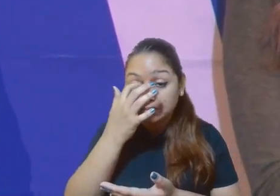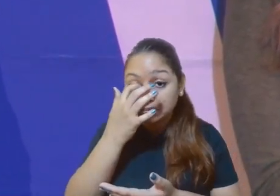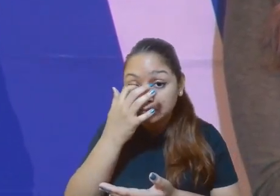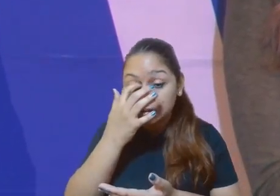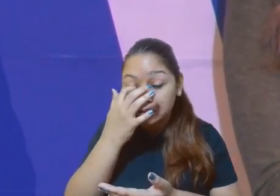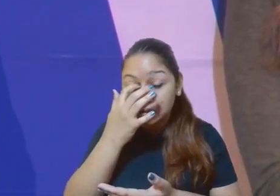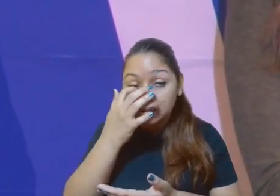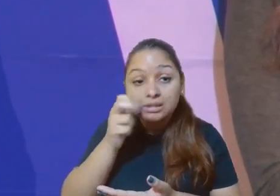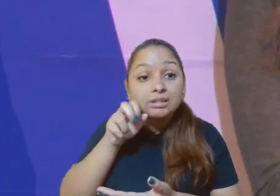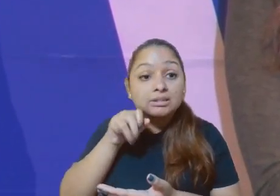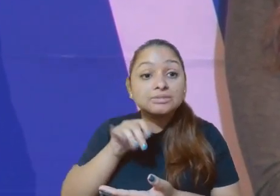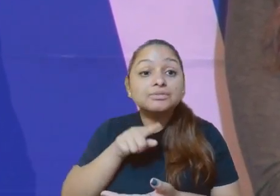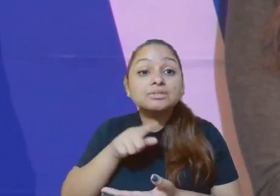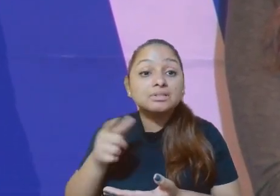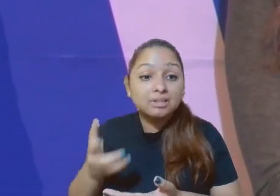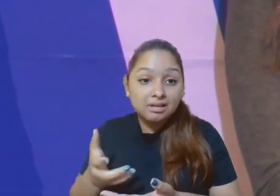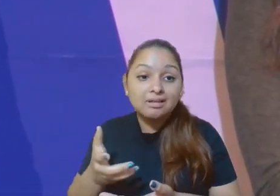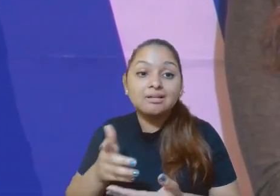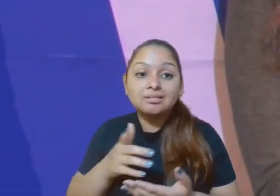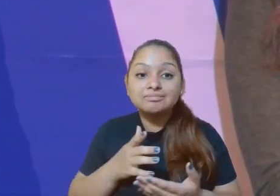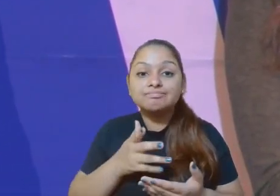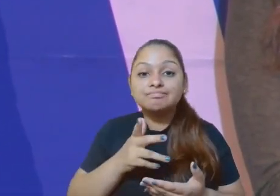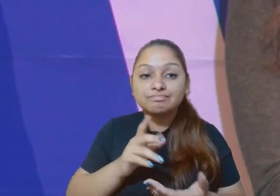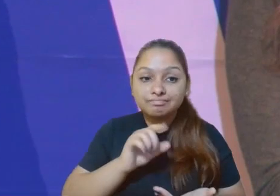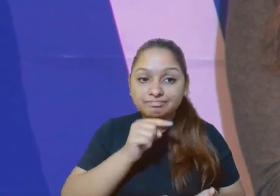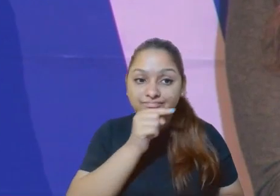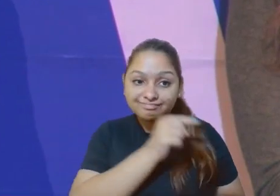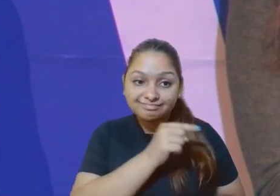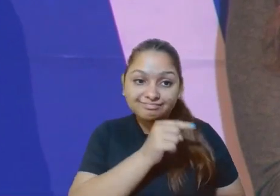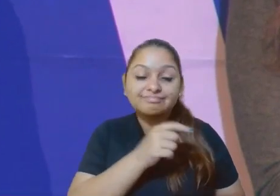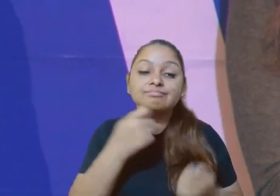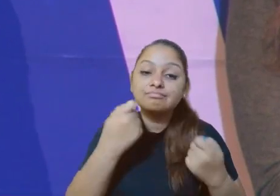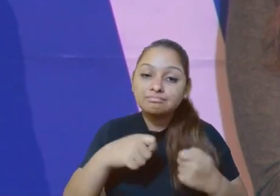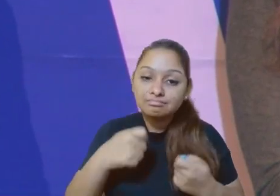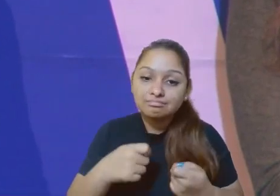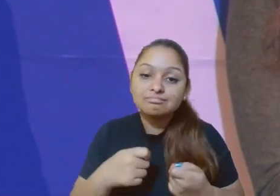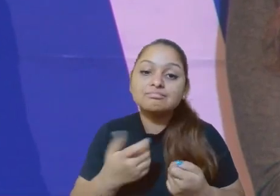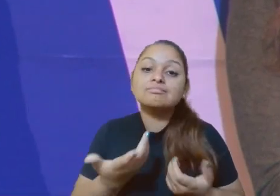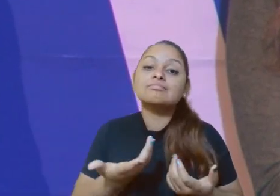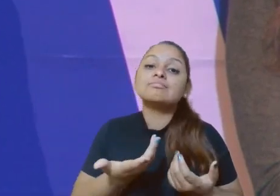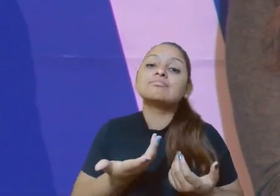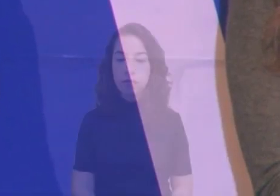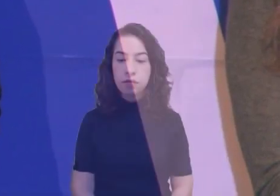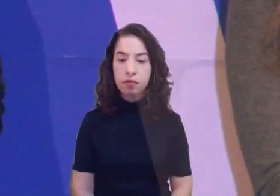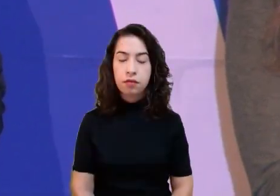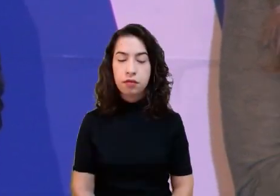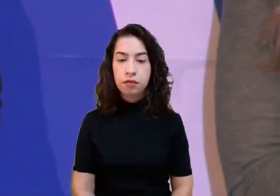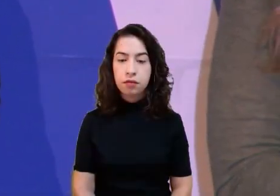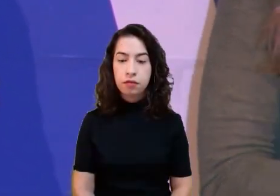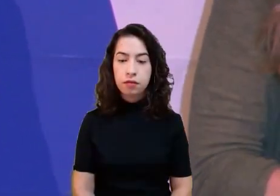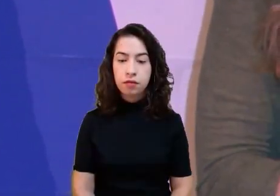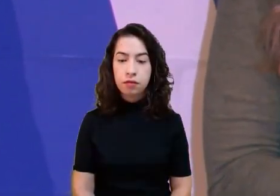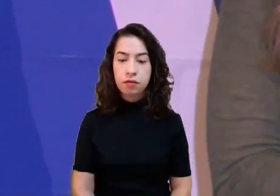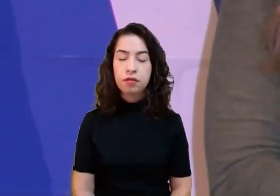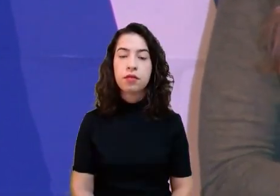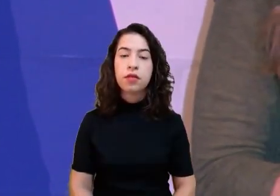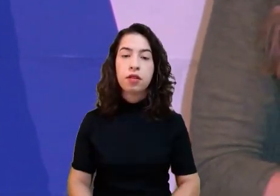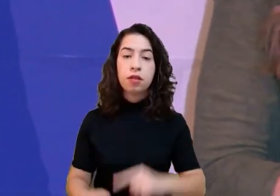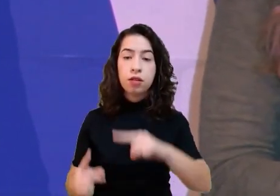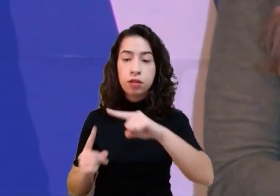to end the egos, the internal egos that we have inside the corporation and have a type of governance that's well